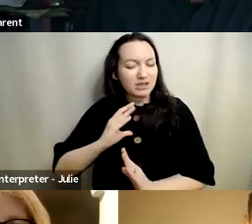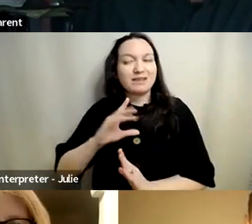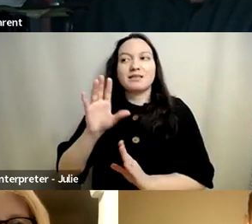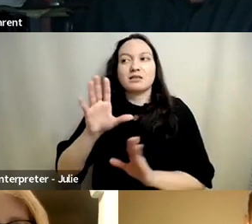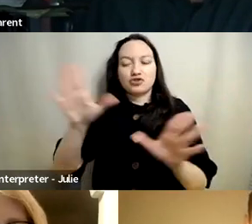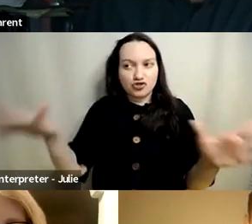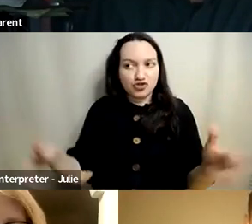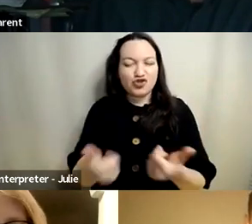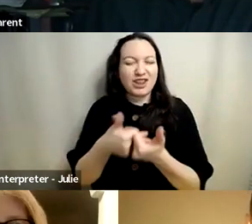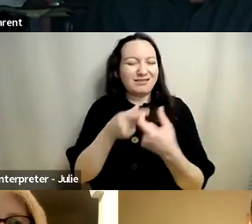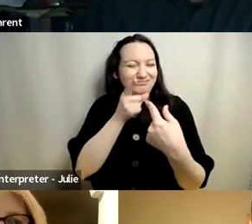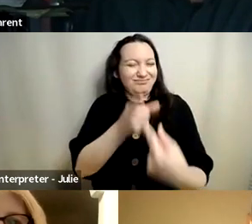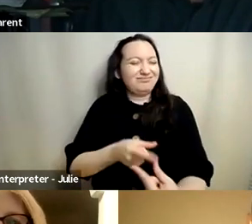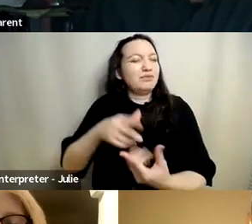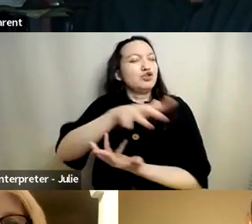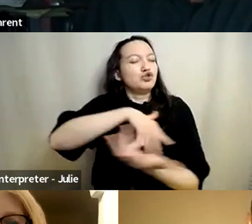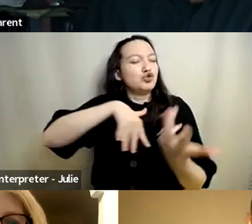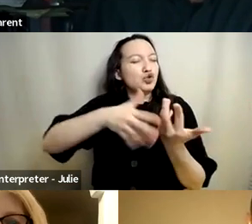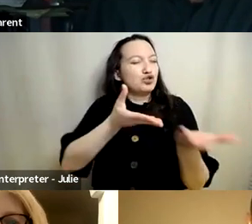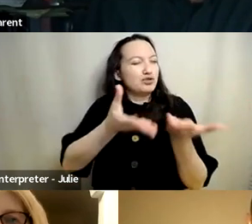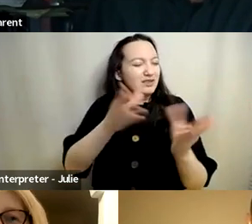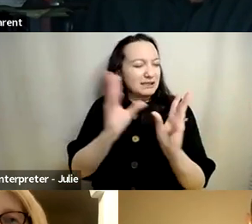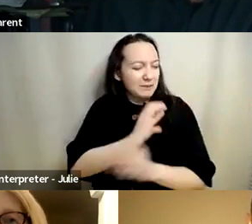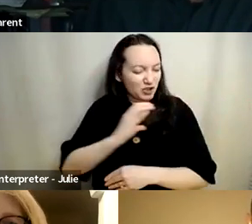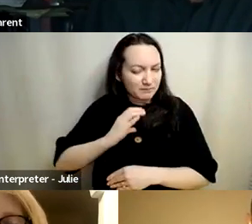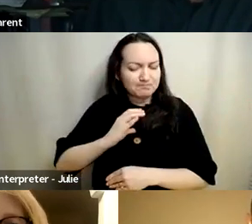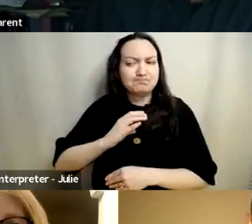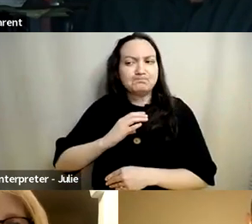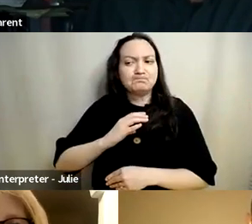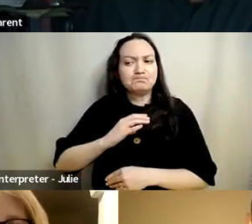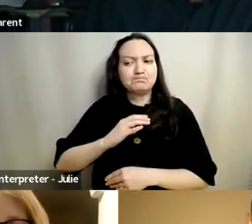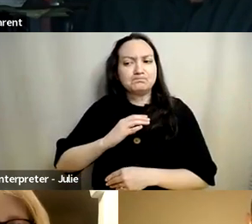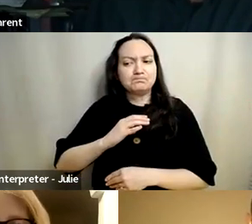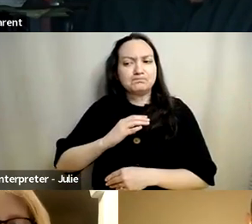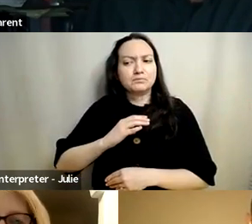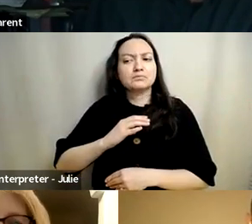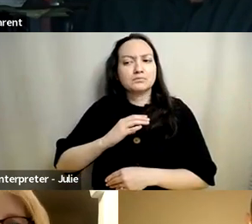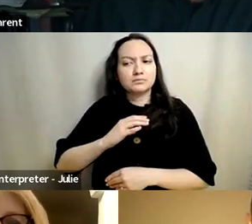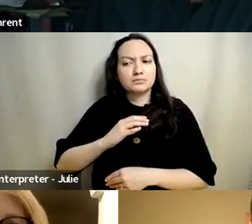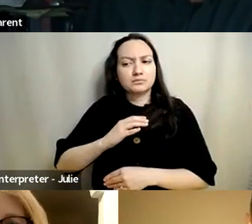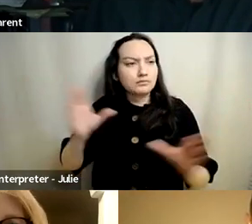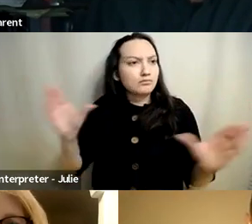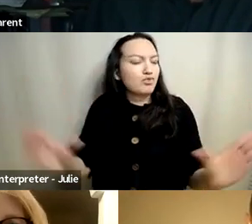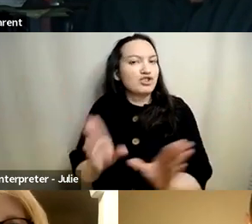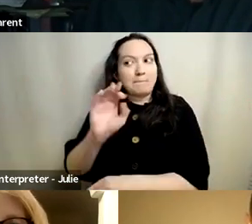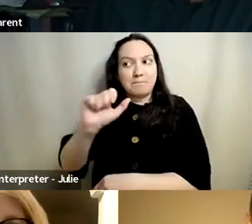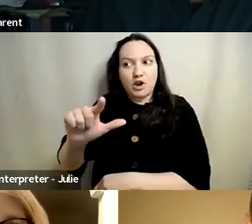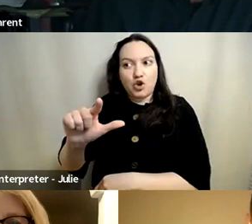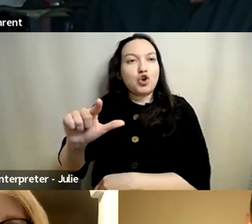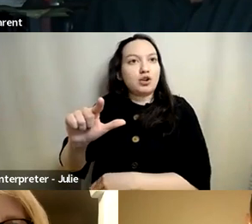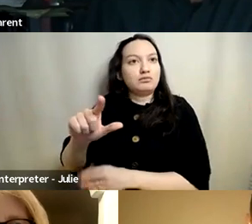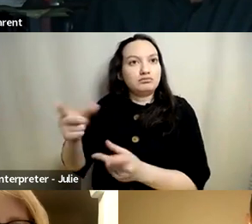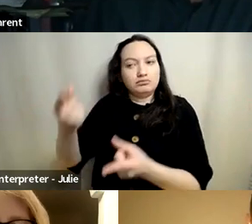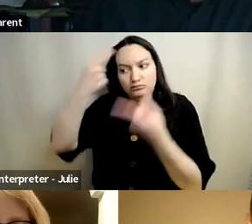that was made at the Social Services Commission, is really pushing Michael Ricks in a direction to have